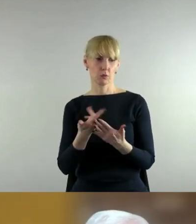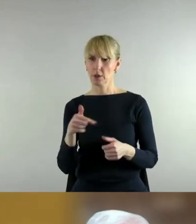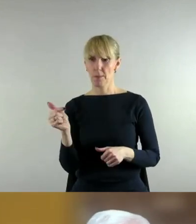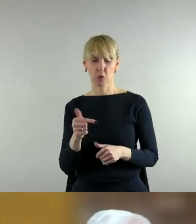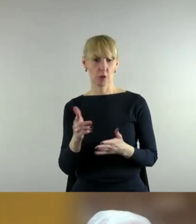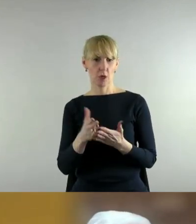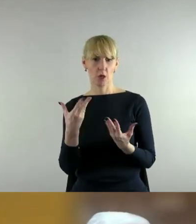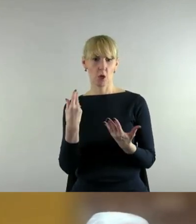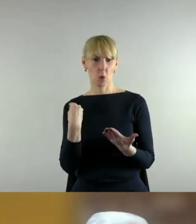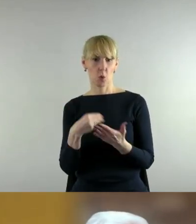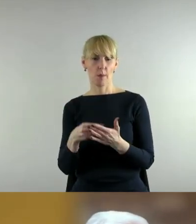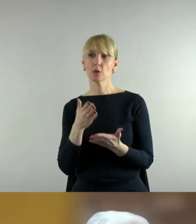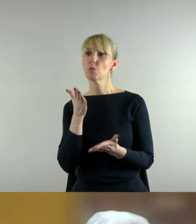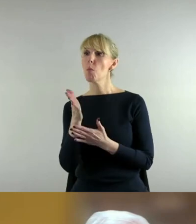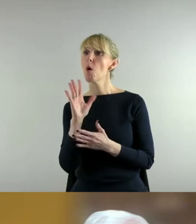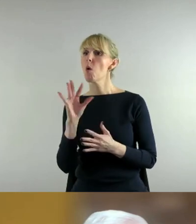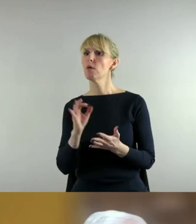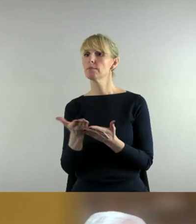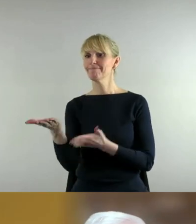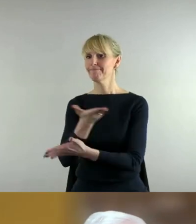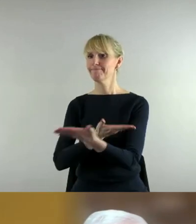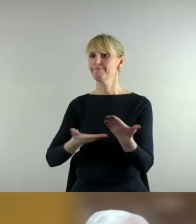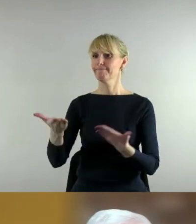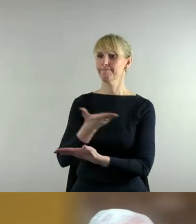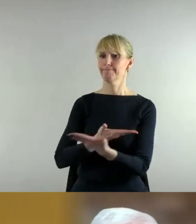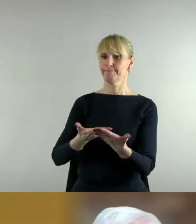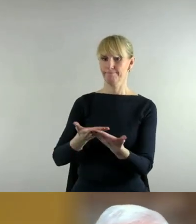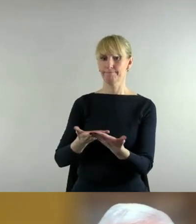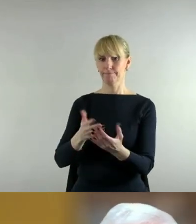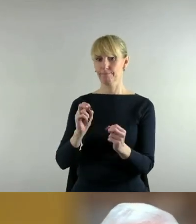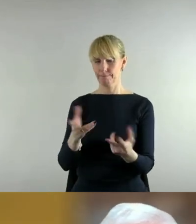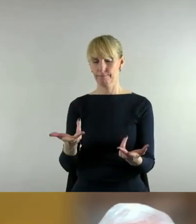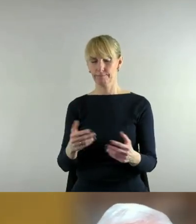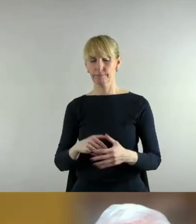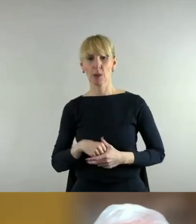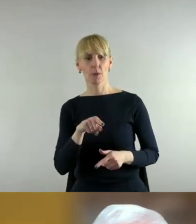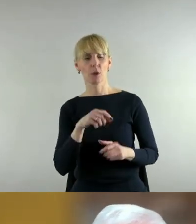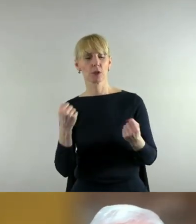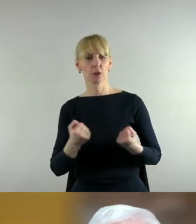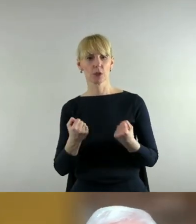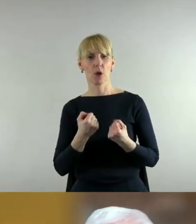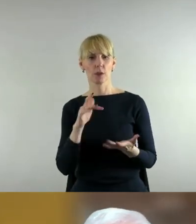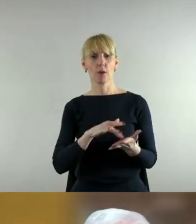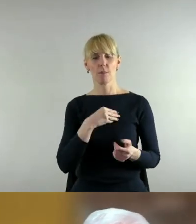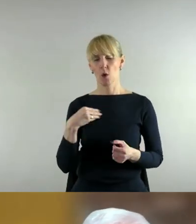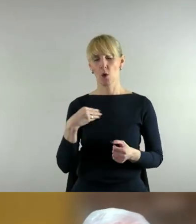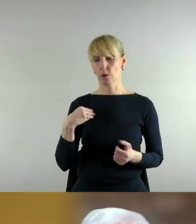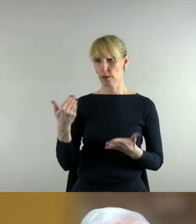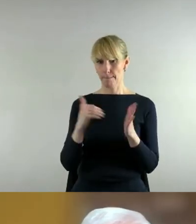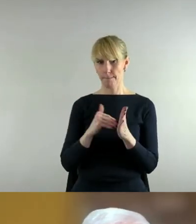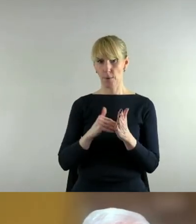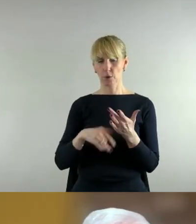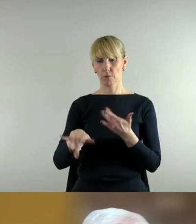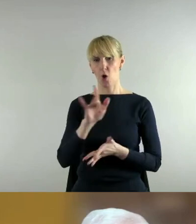get access to materials, for example, they have already had, because they can transfer the materials to the places where there are need. So such type